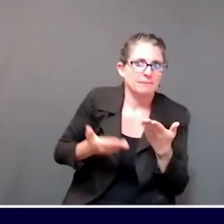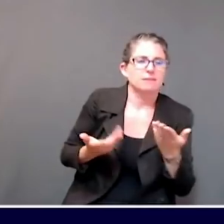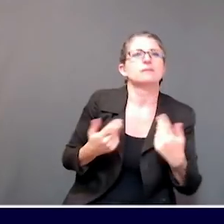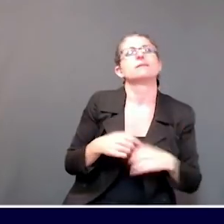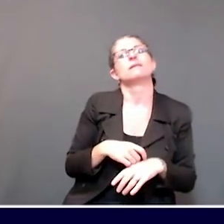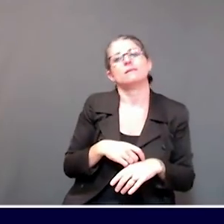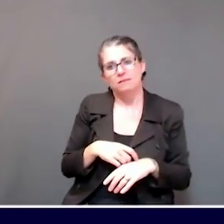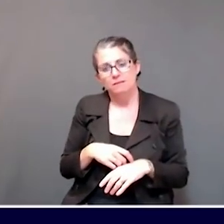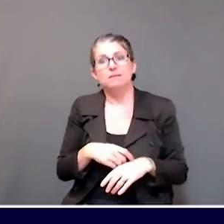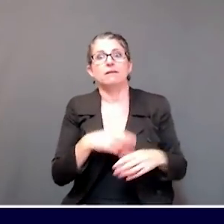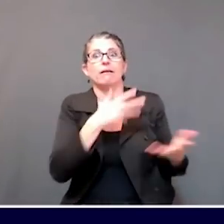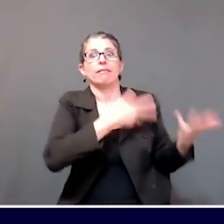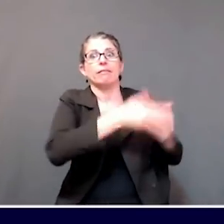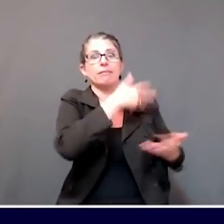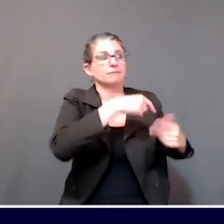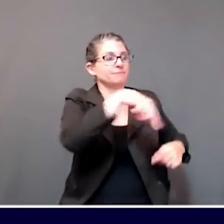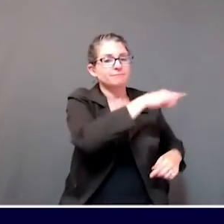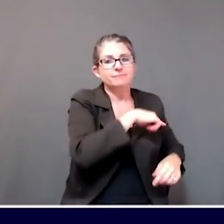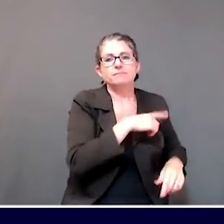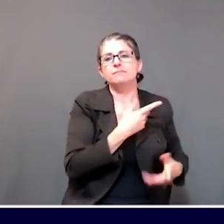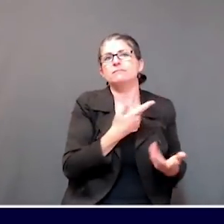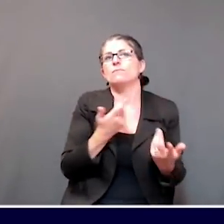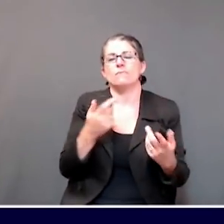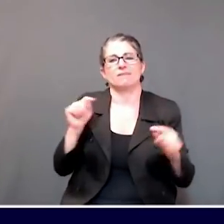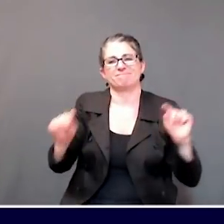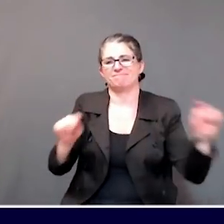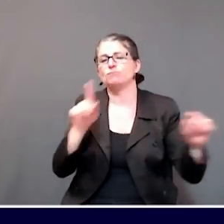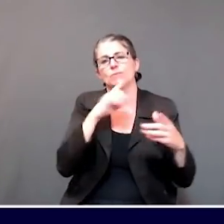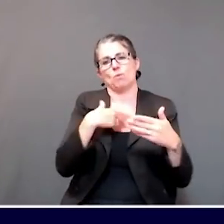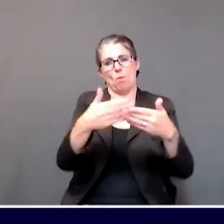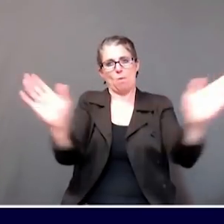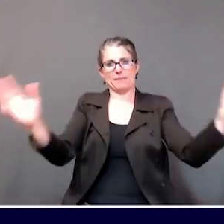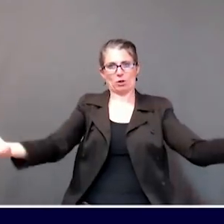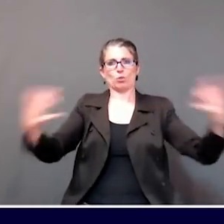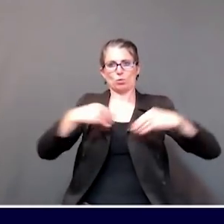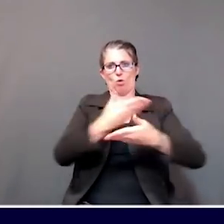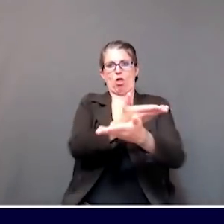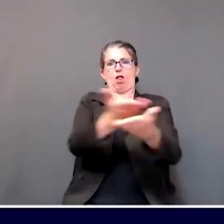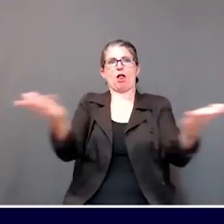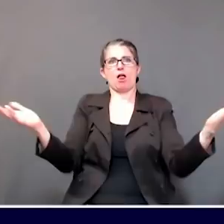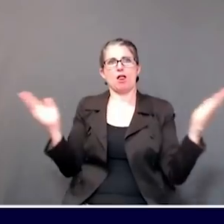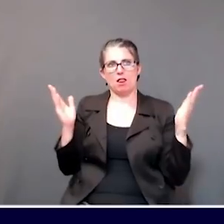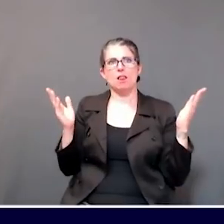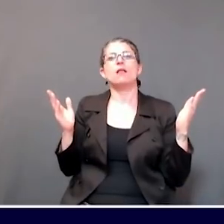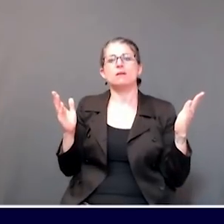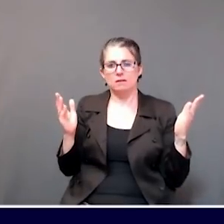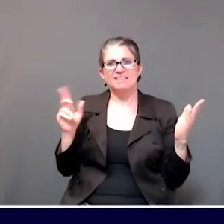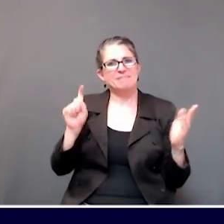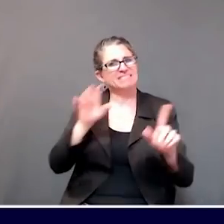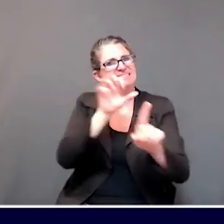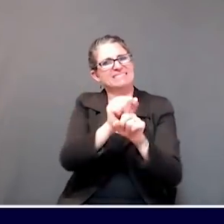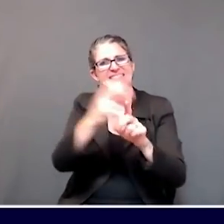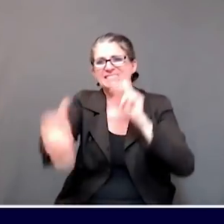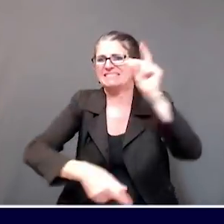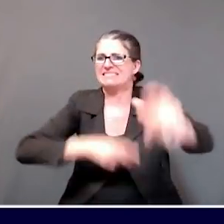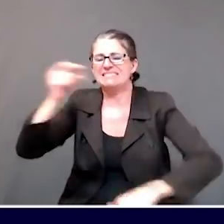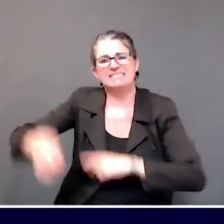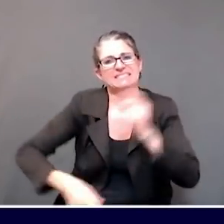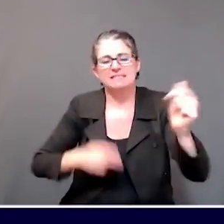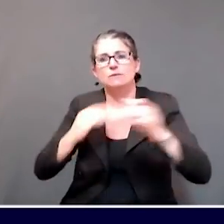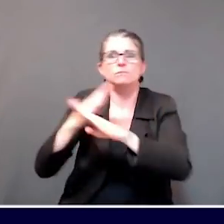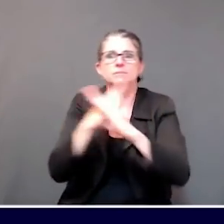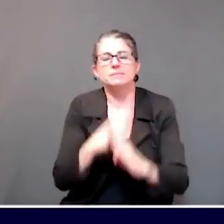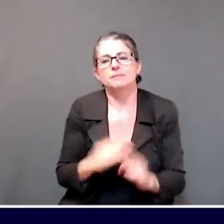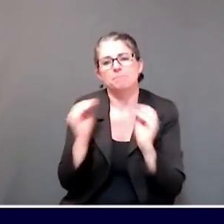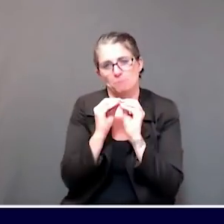lot of folks. So we're certainly open to it, as the commissioner noted, but I think it's just important to note that at baseline, it already casts